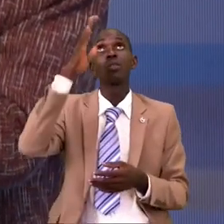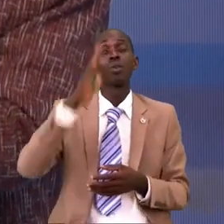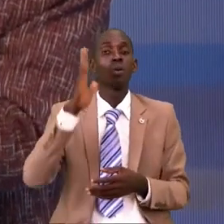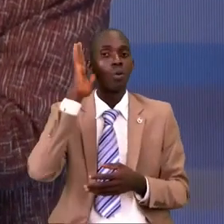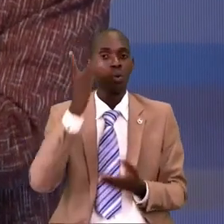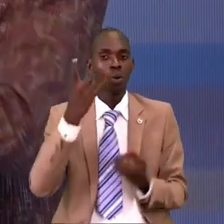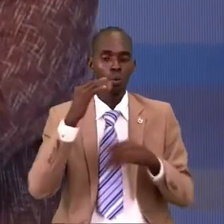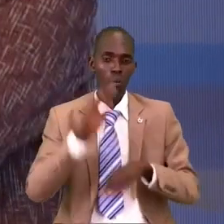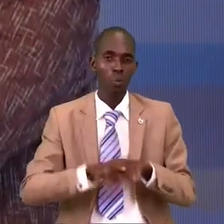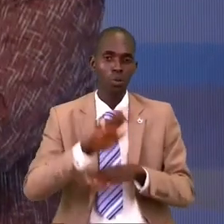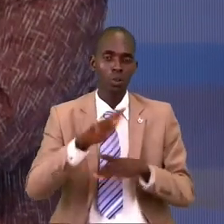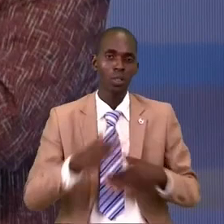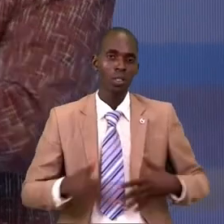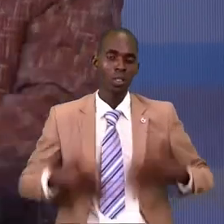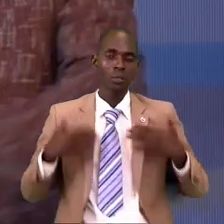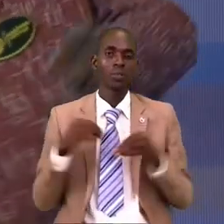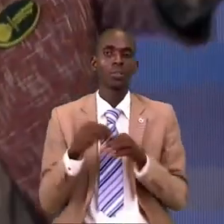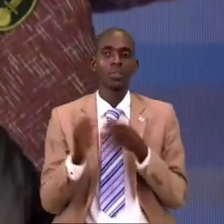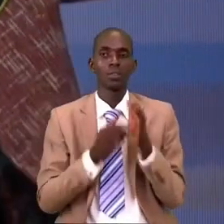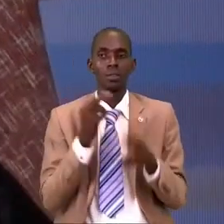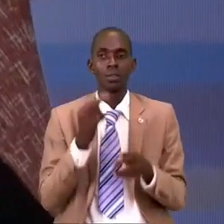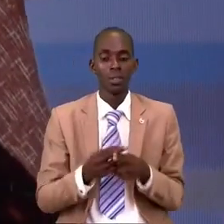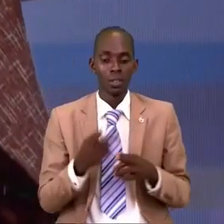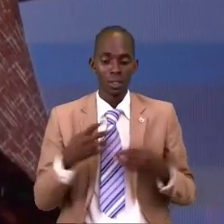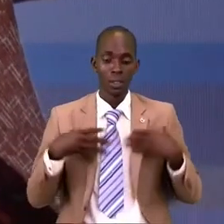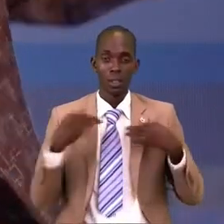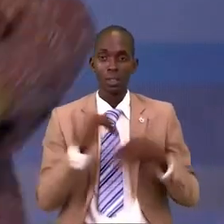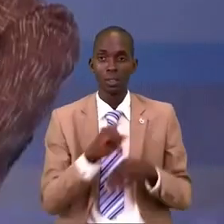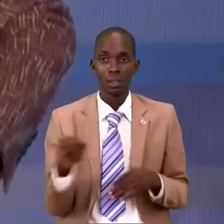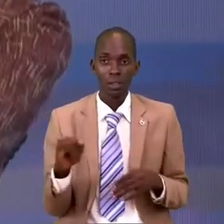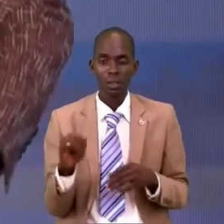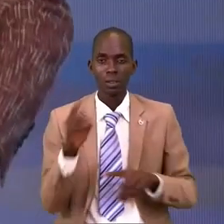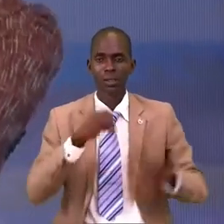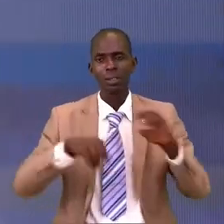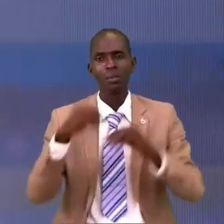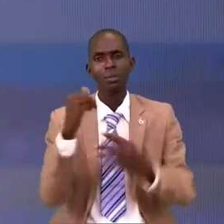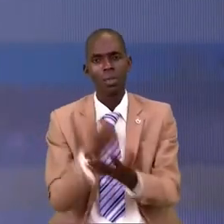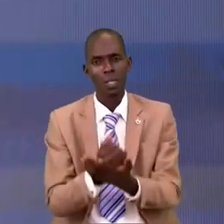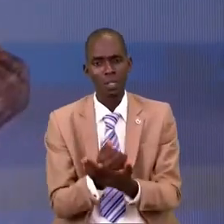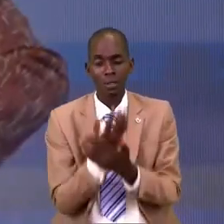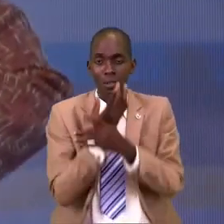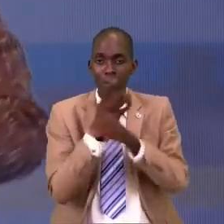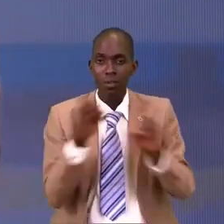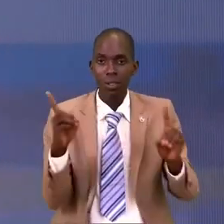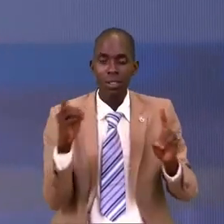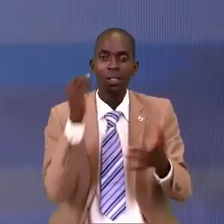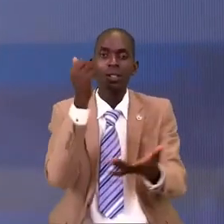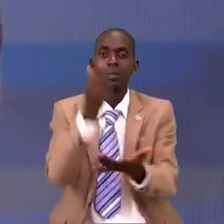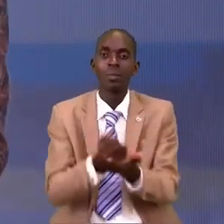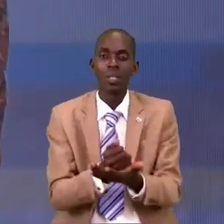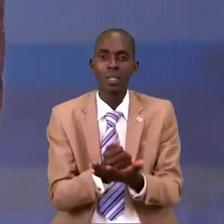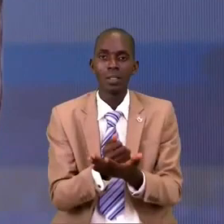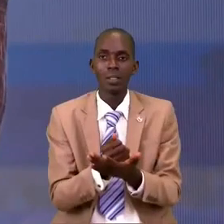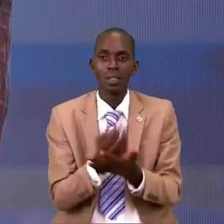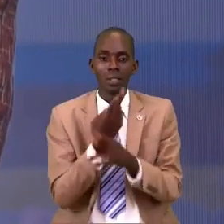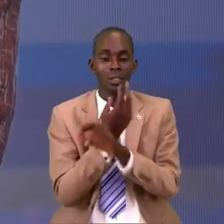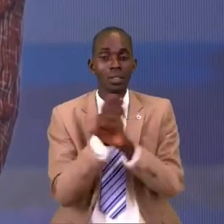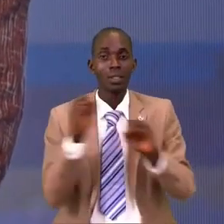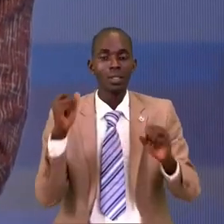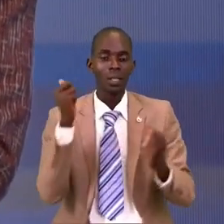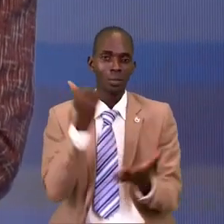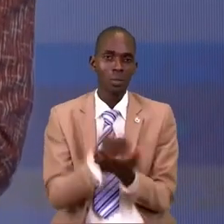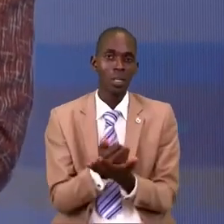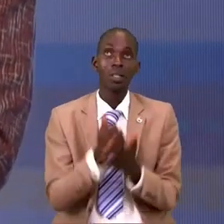redemption, amen, the miracle. Amen. Final tonight, all things that were painful in your